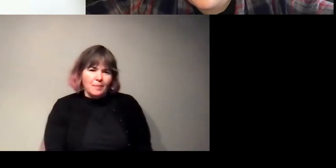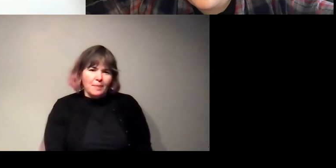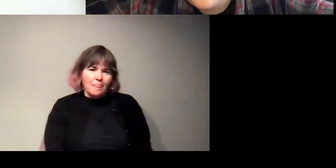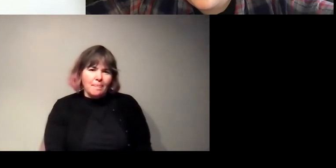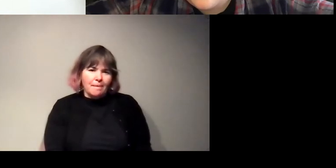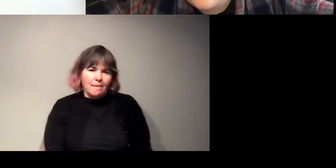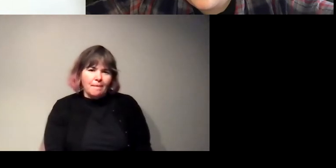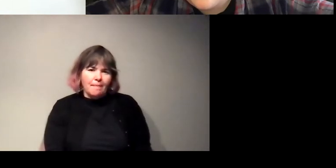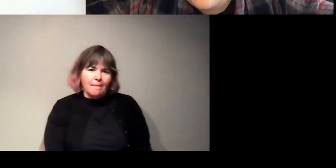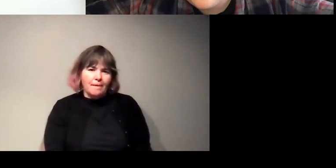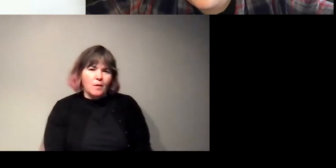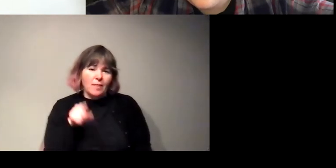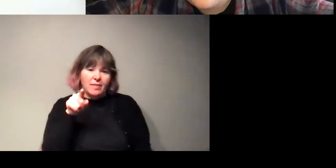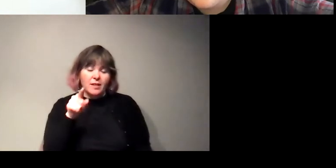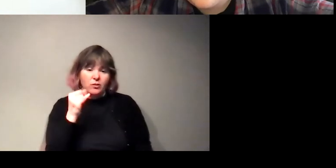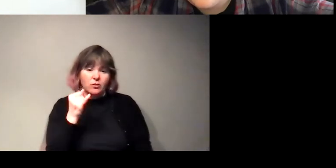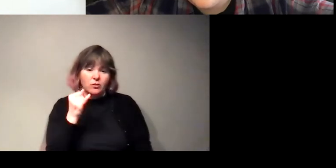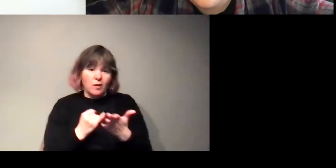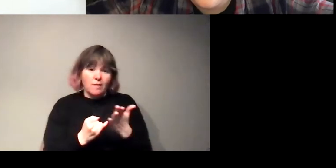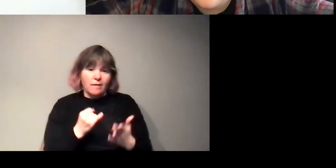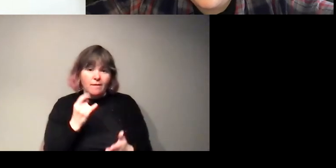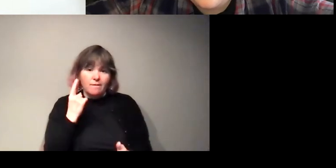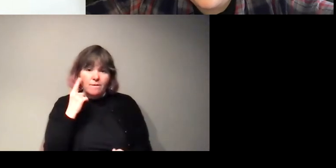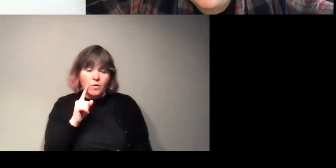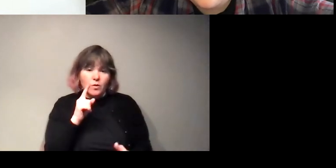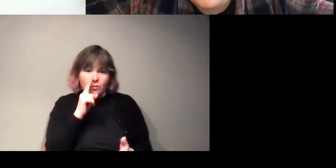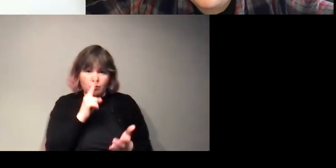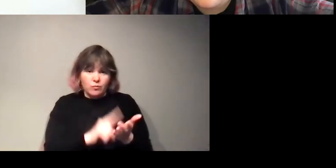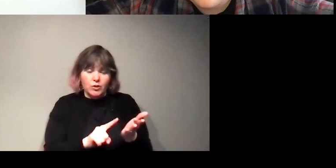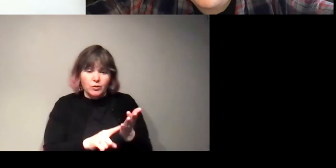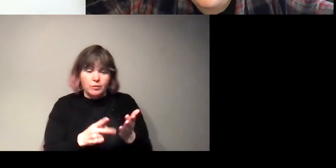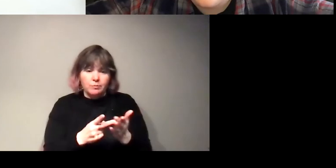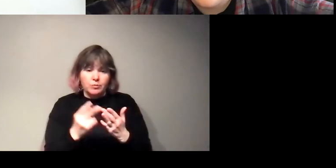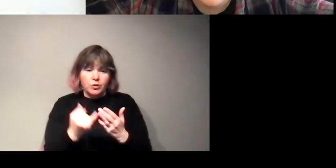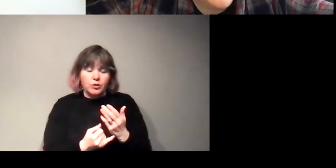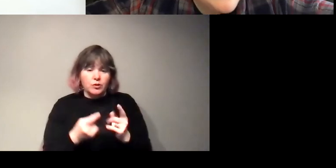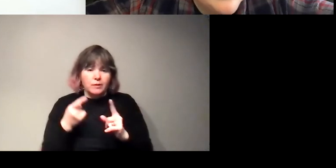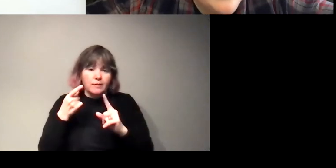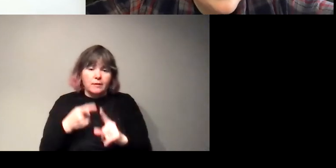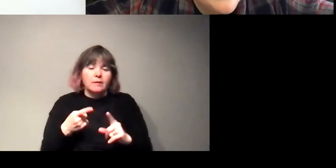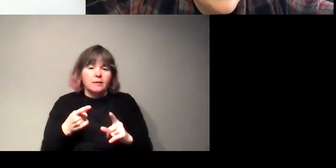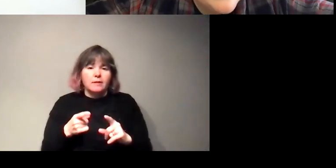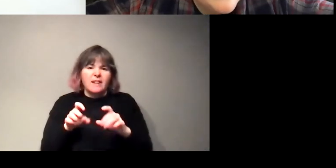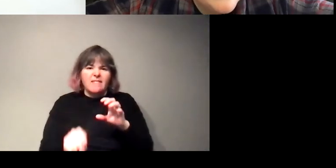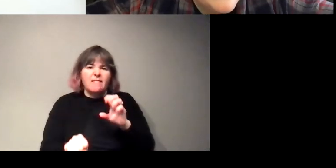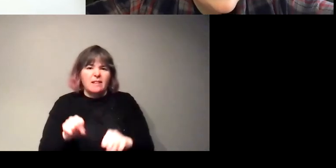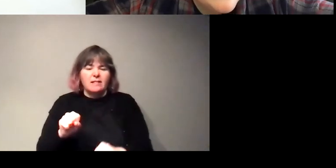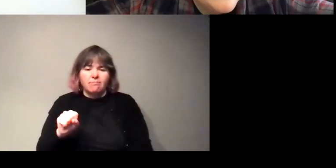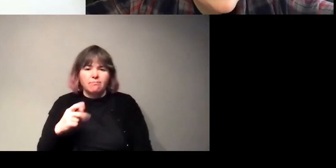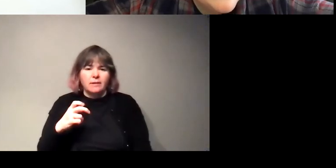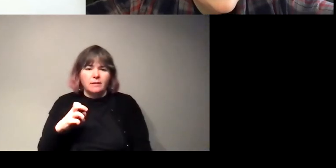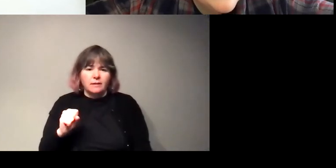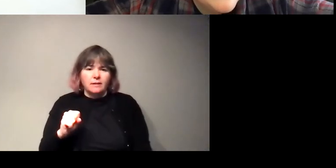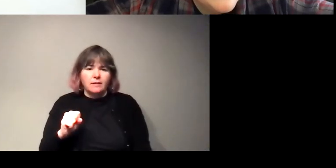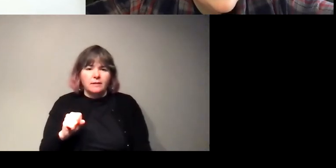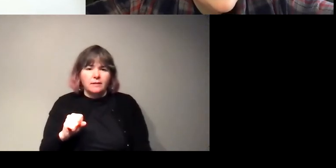so this particular drawing is for a research project on invasive species that